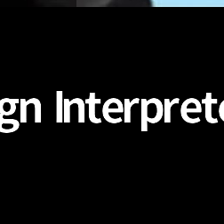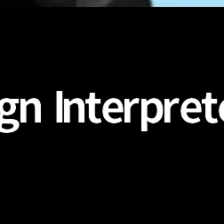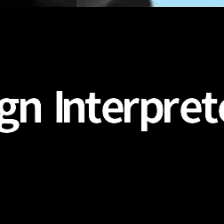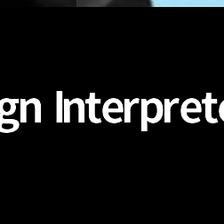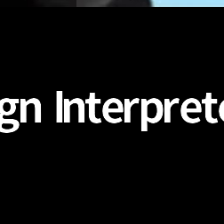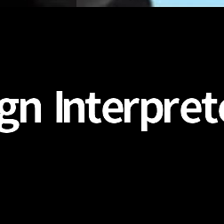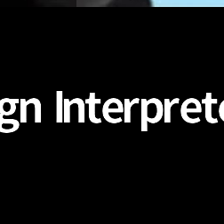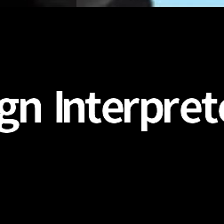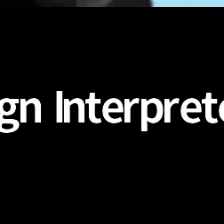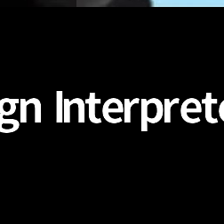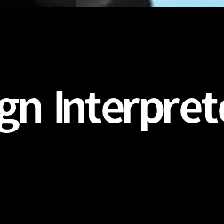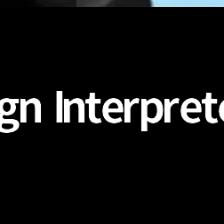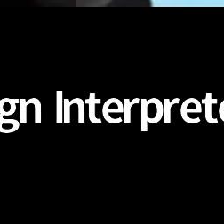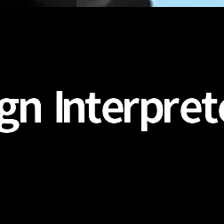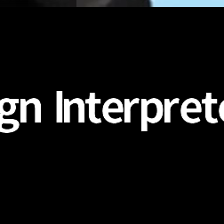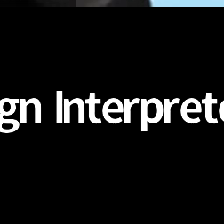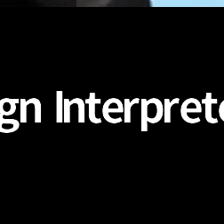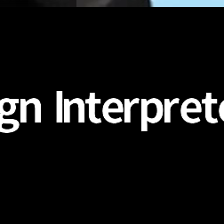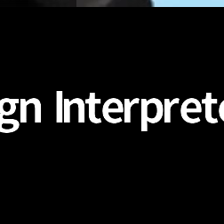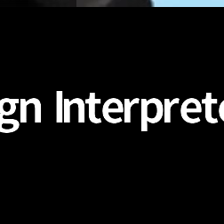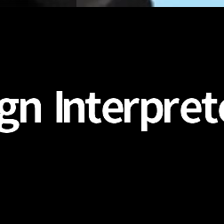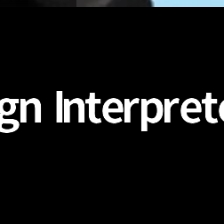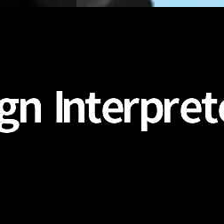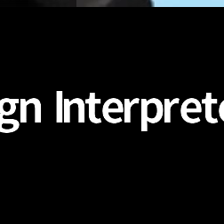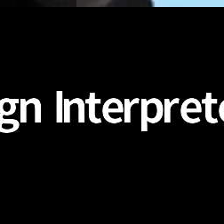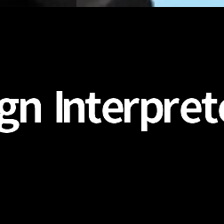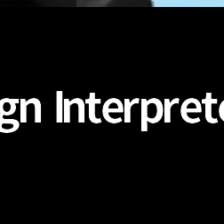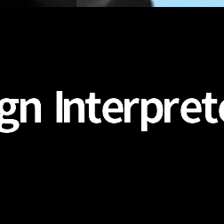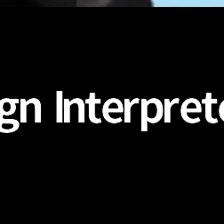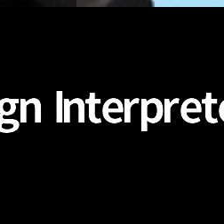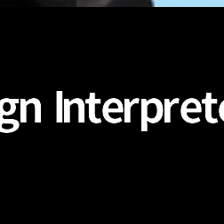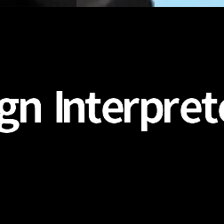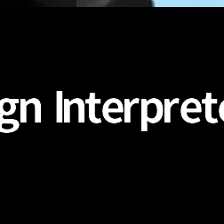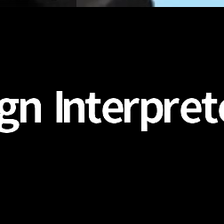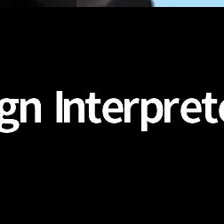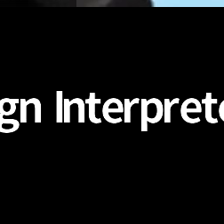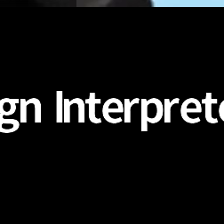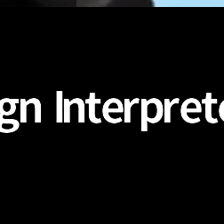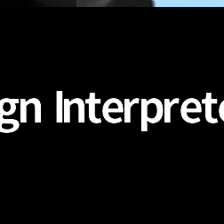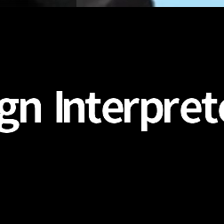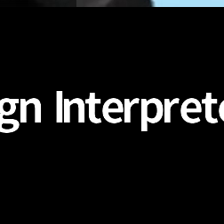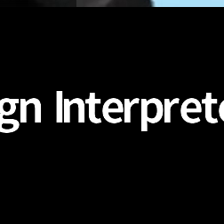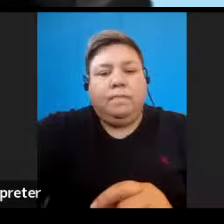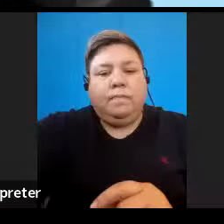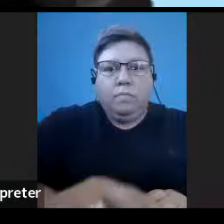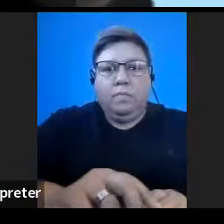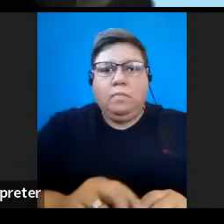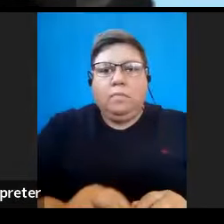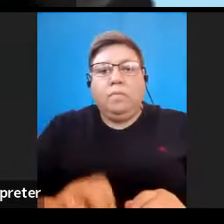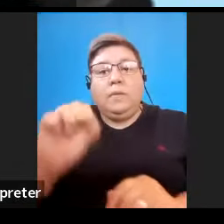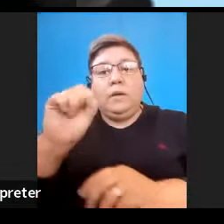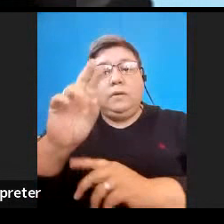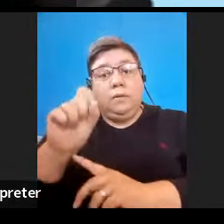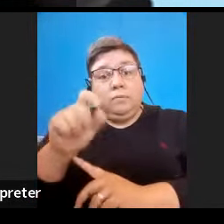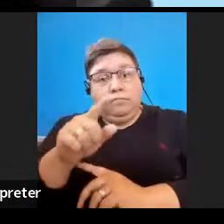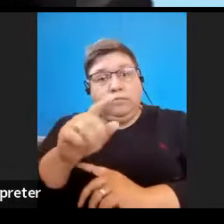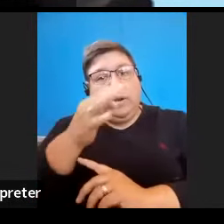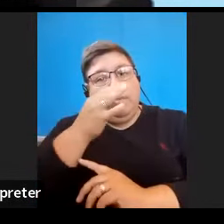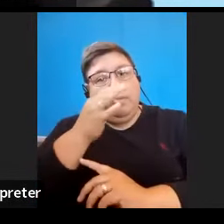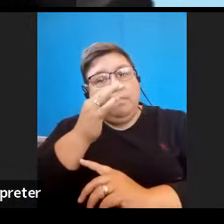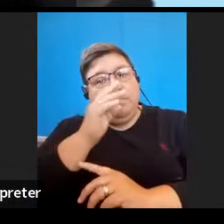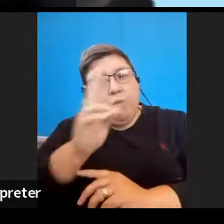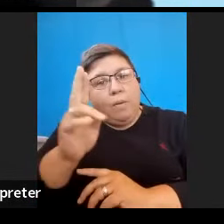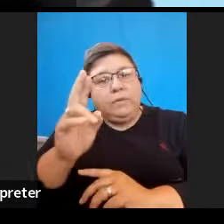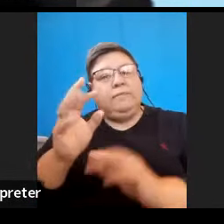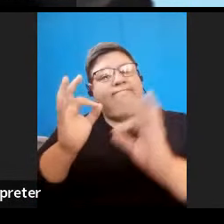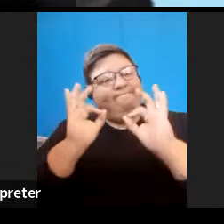feedback. In previous versions of accreditation, including preferred trader, SARS promised phenomenal benefits.